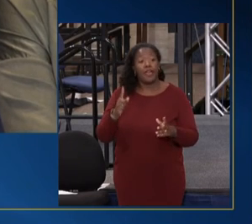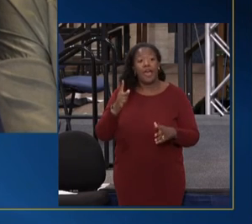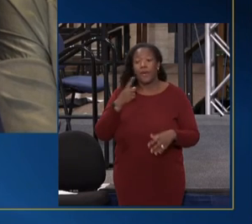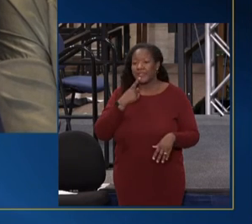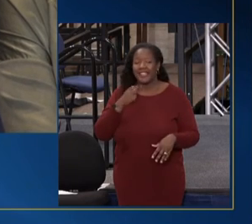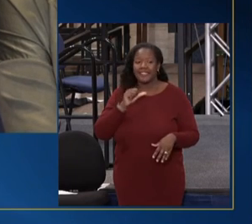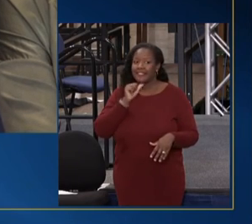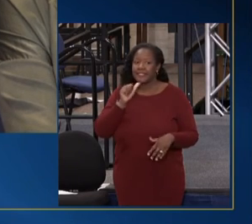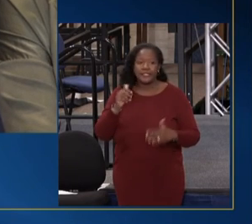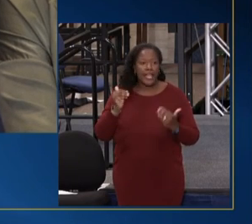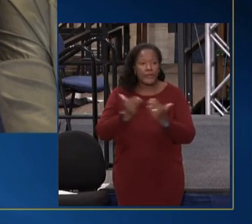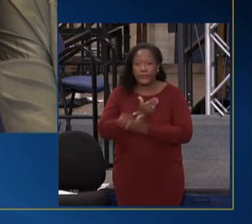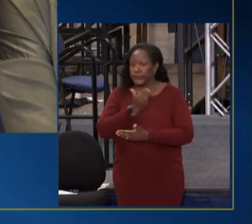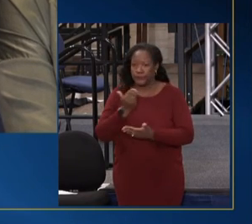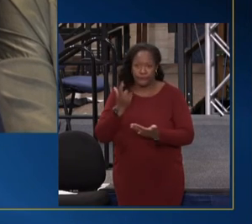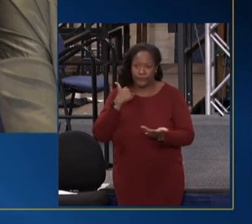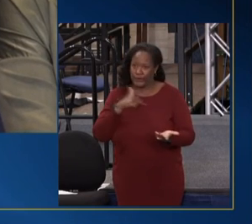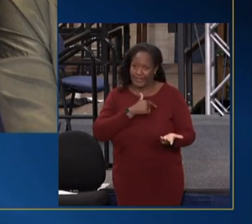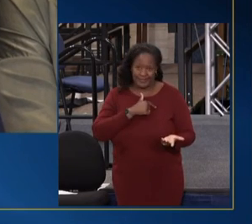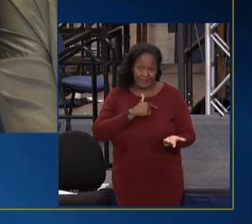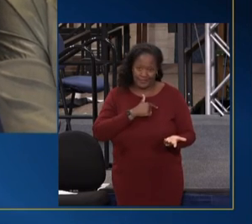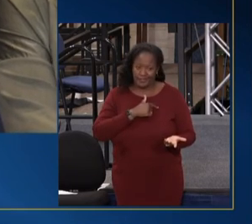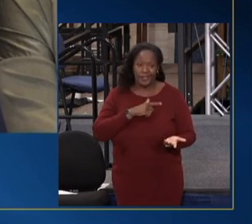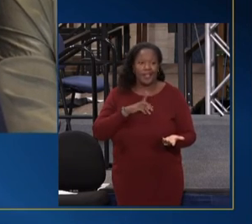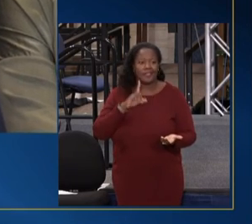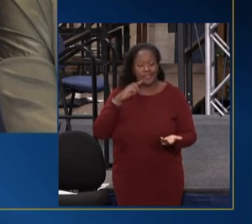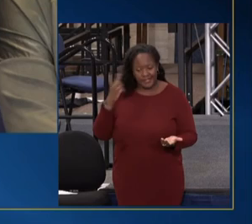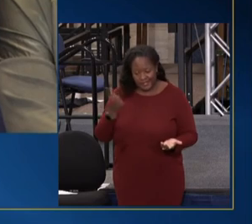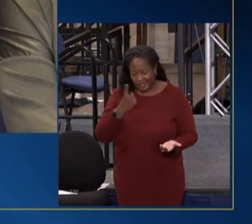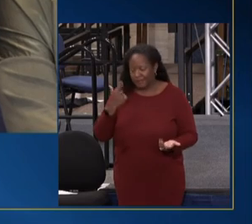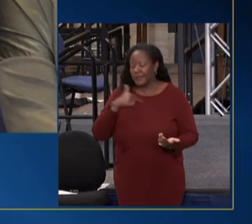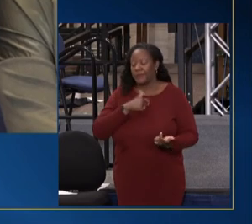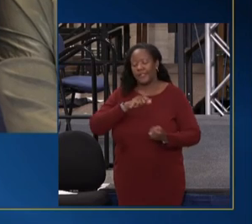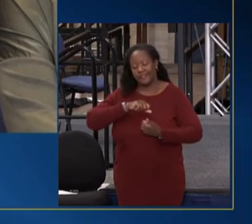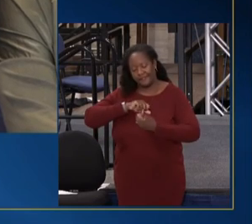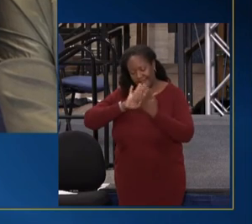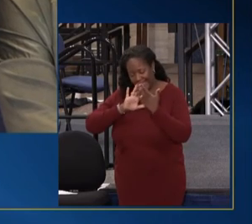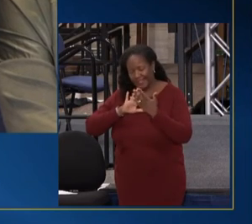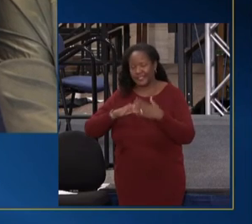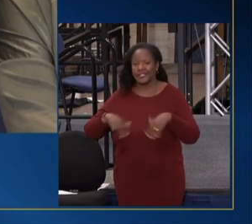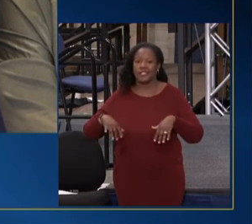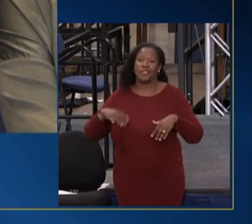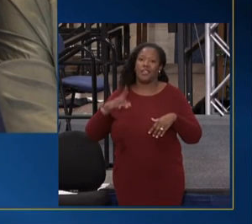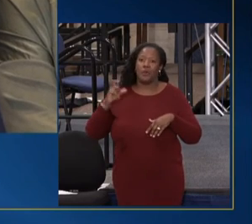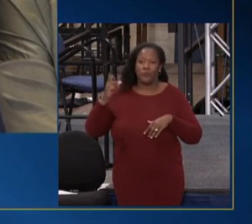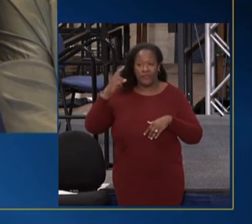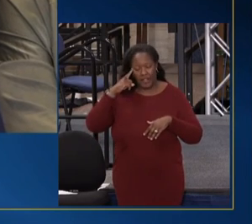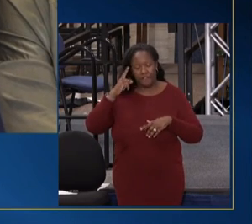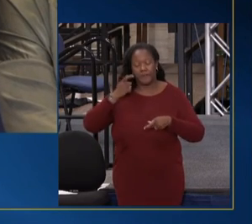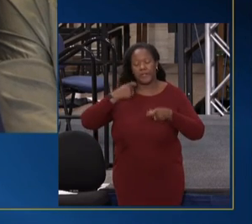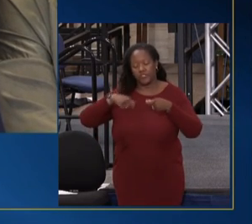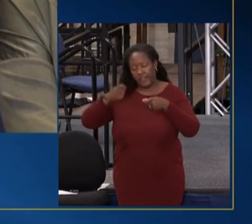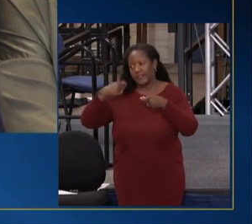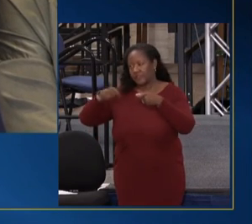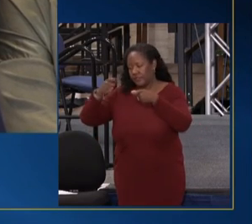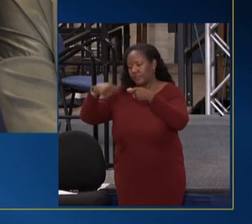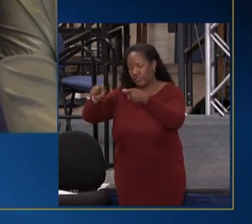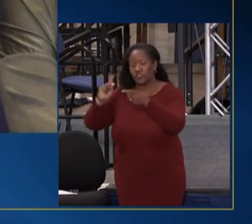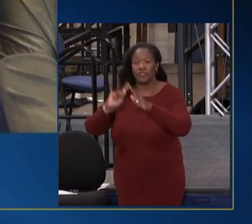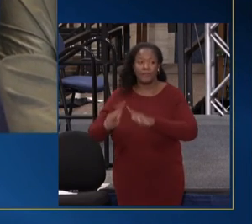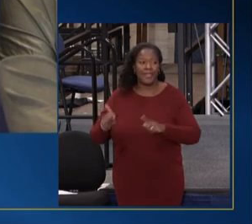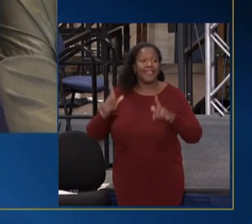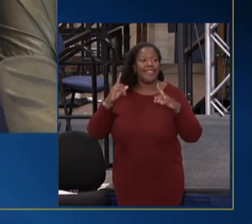is not a new landscape for us. This is something that we've been facing session over session over session, but it